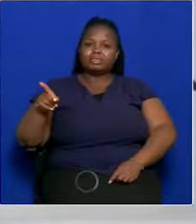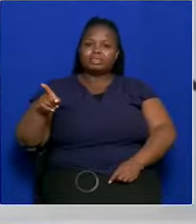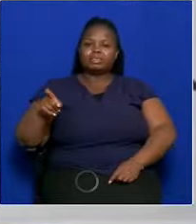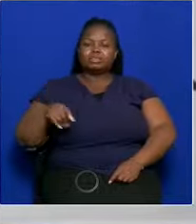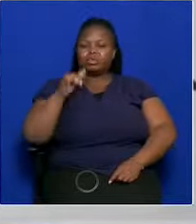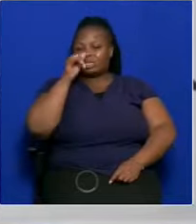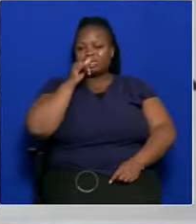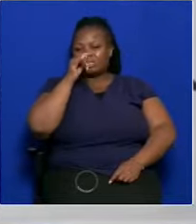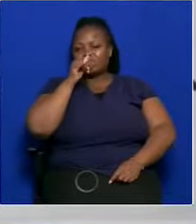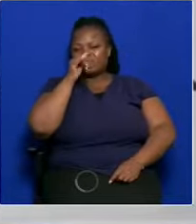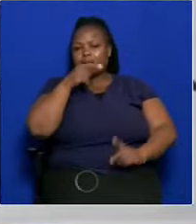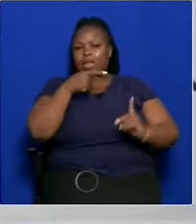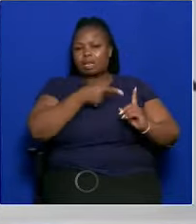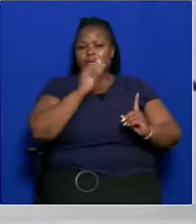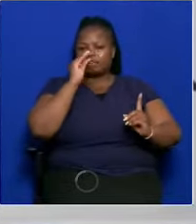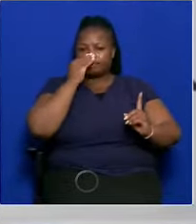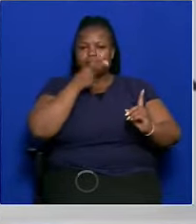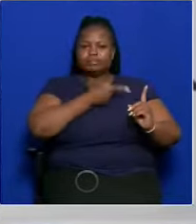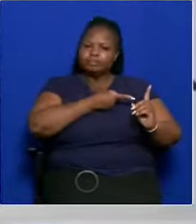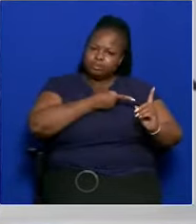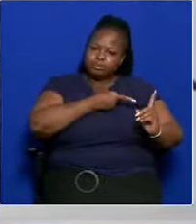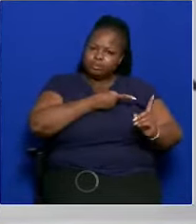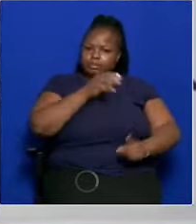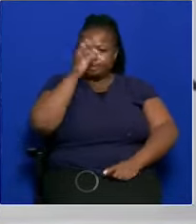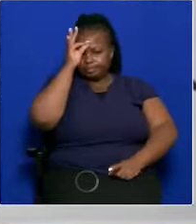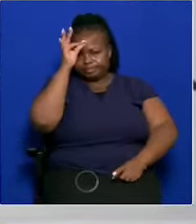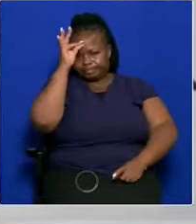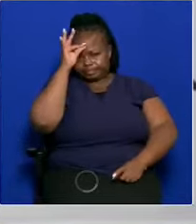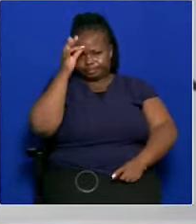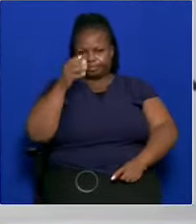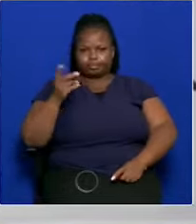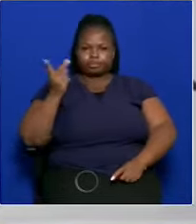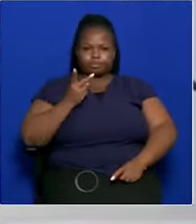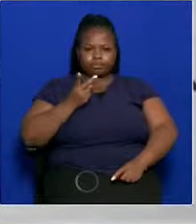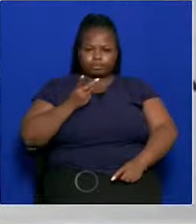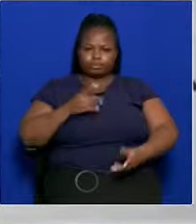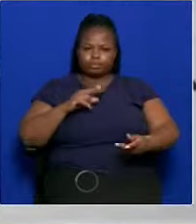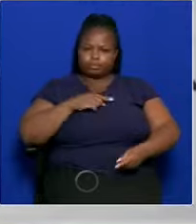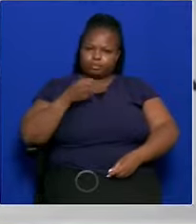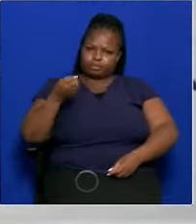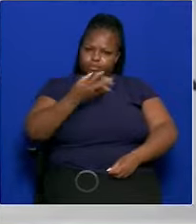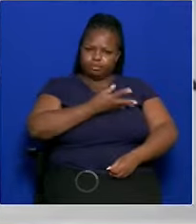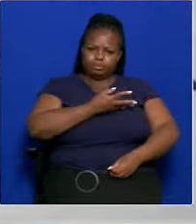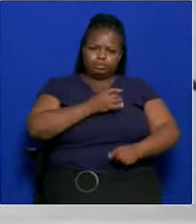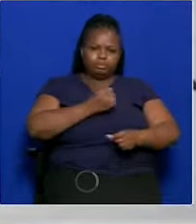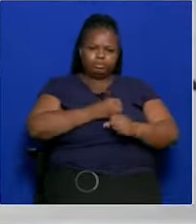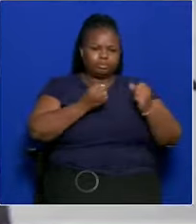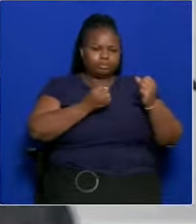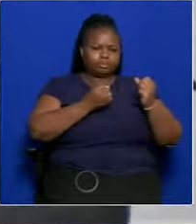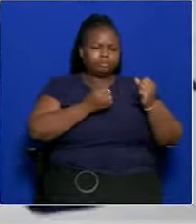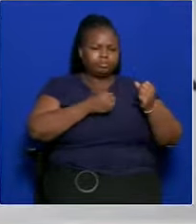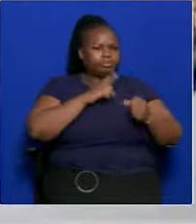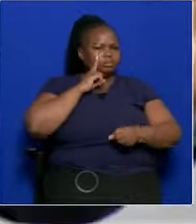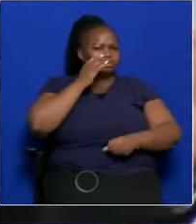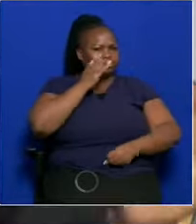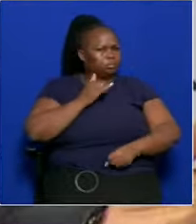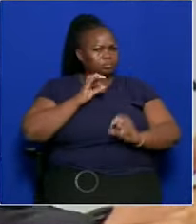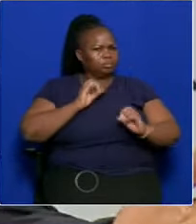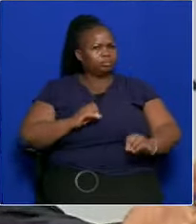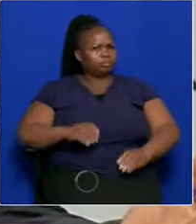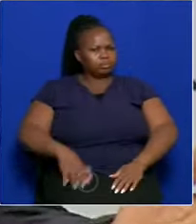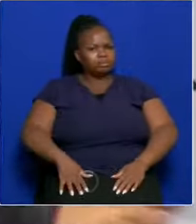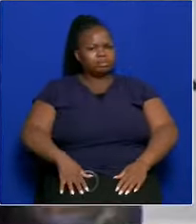criminal act, and the police also afforded him without not doing due diligence. Even if he can go